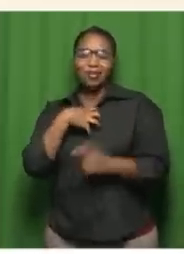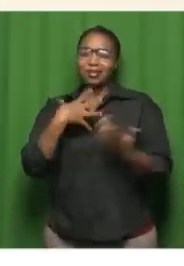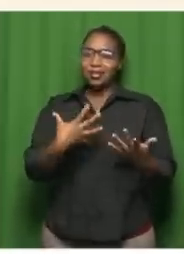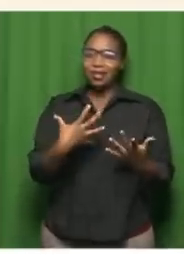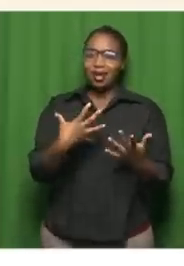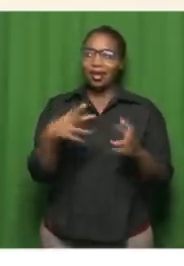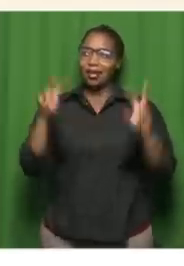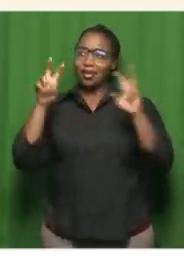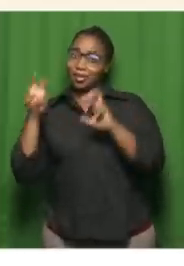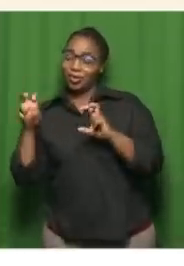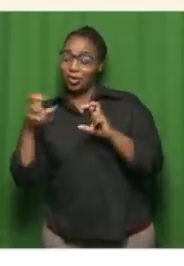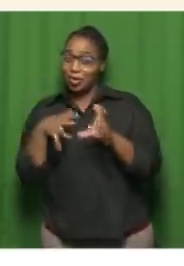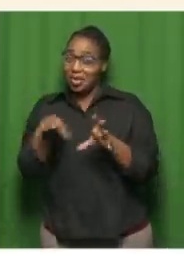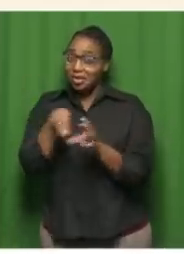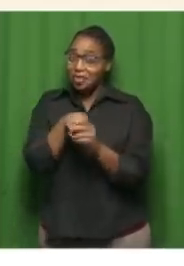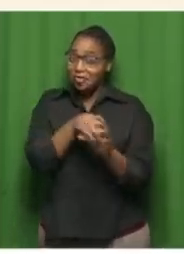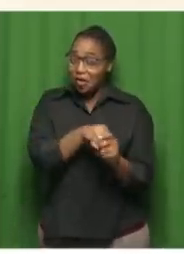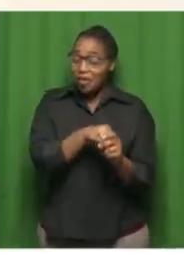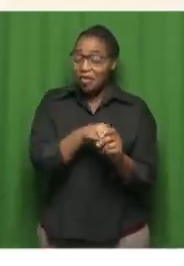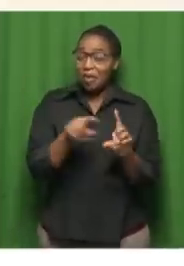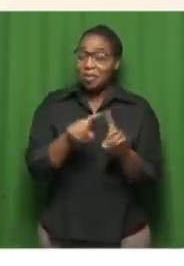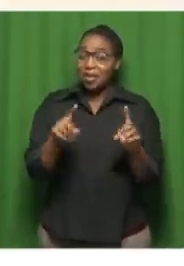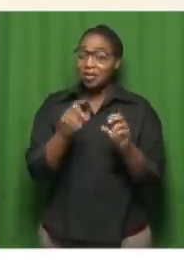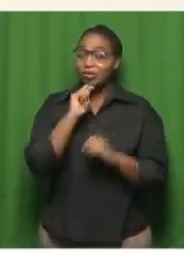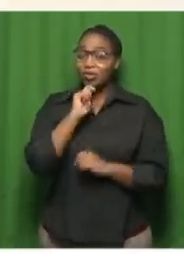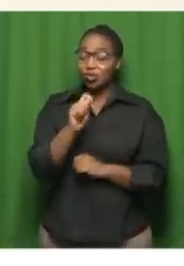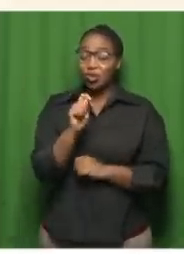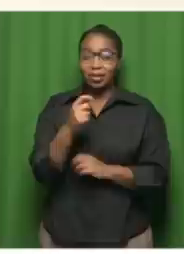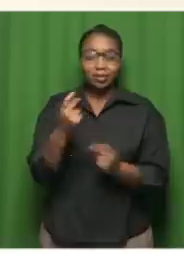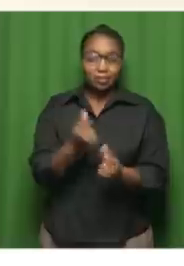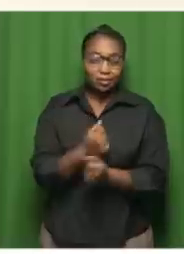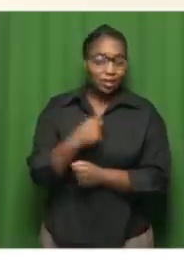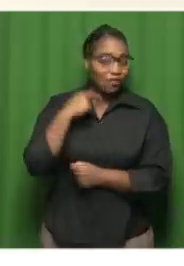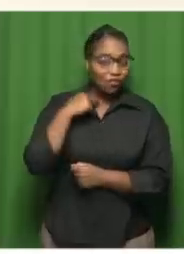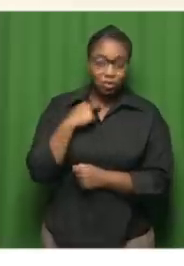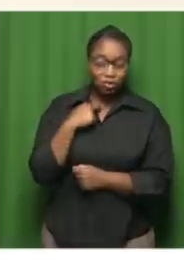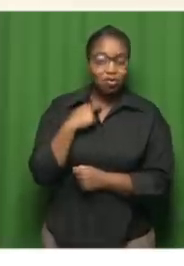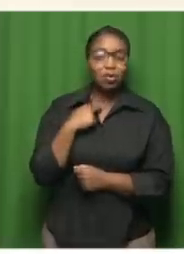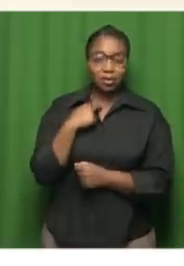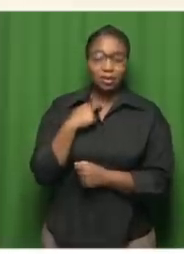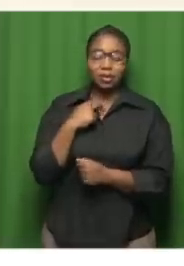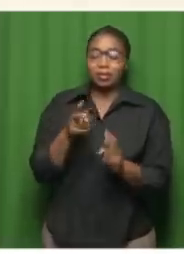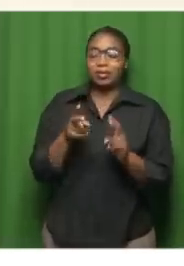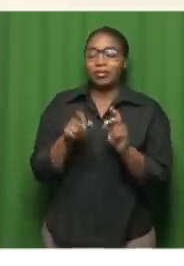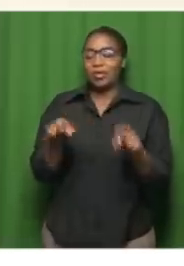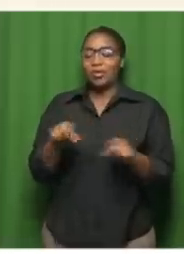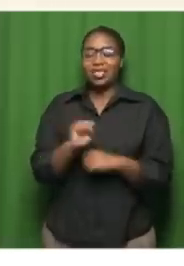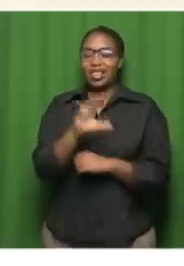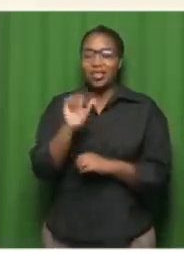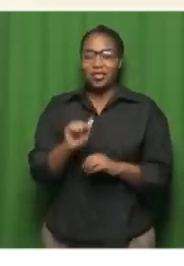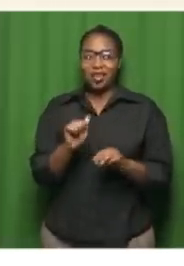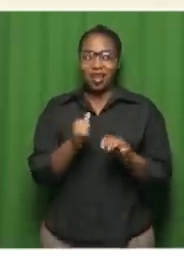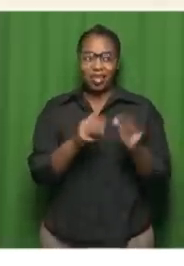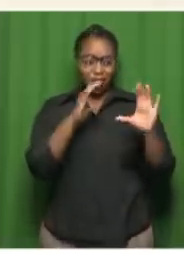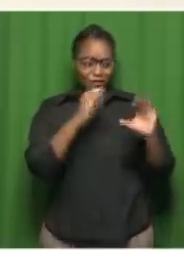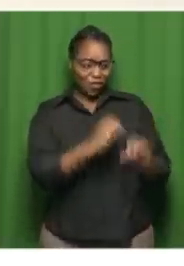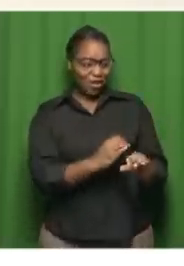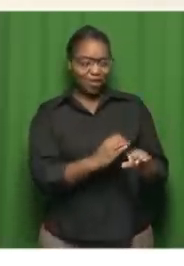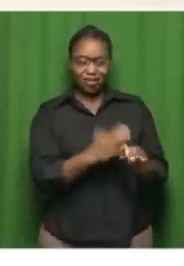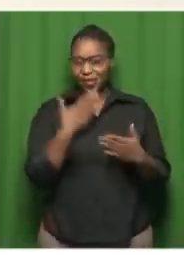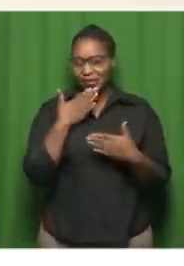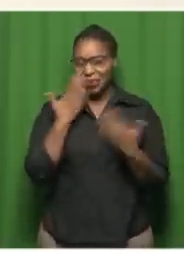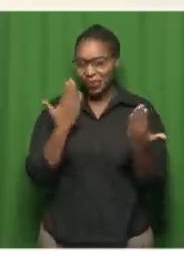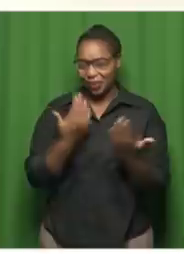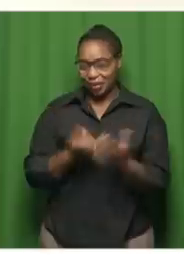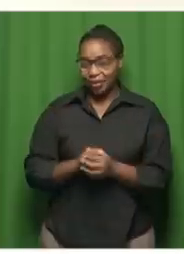unfortunately, it's the interest of the organization and ordinary South Africans is not a priority. Yeah, I mean, let's